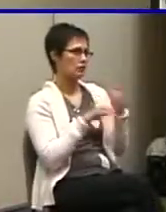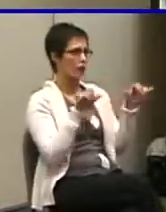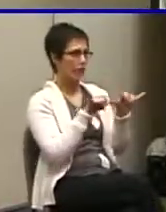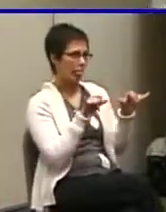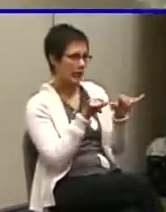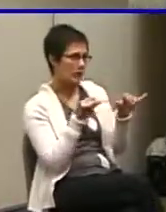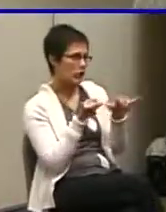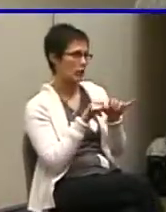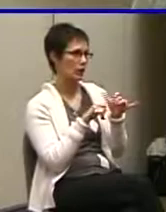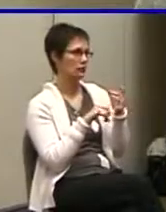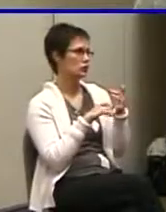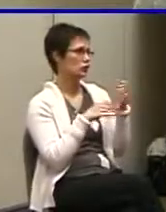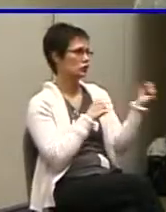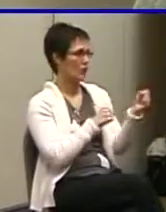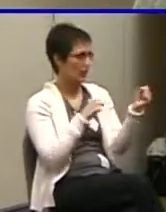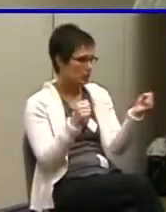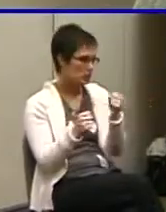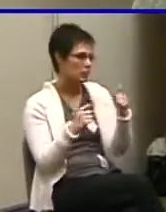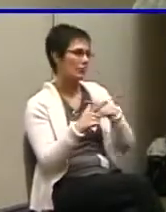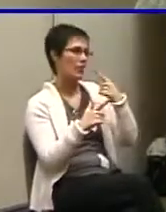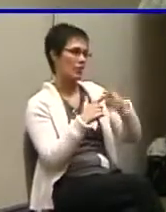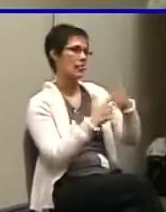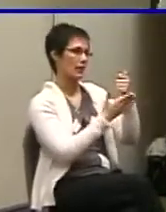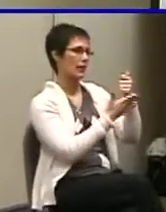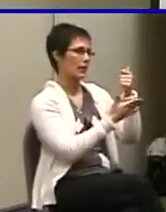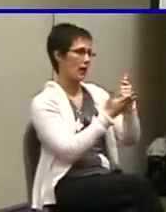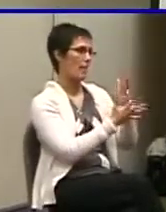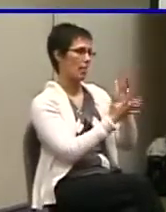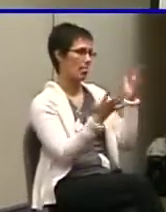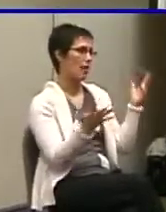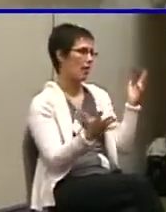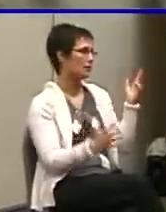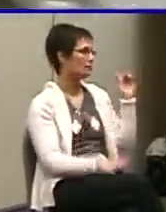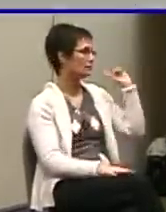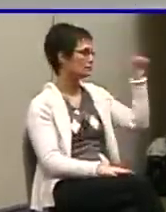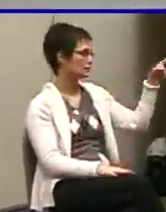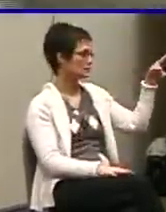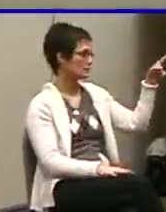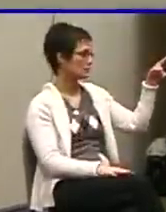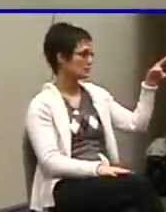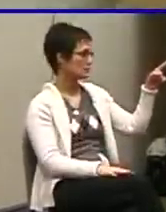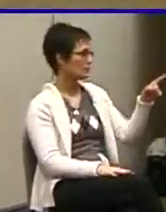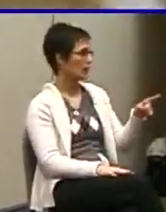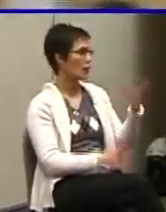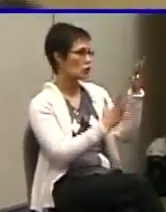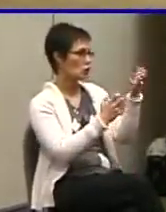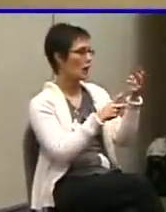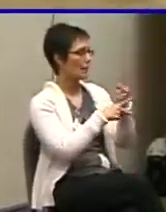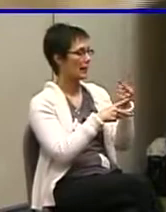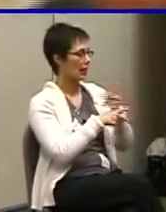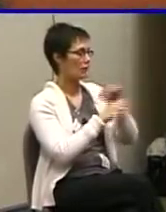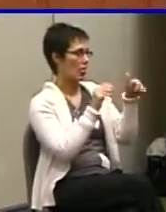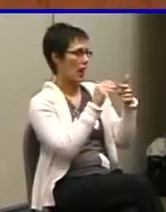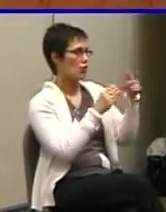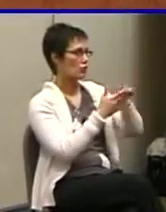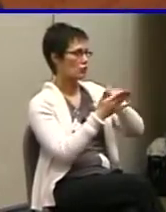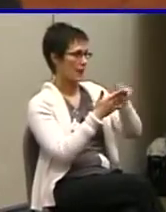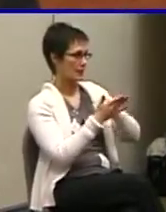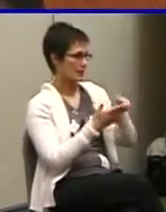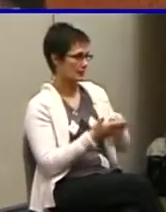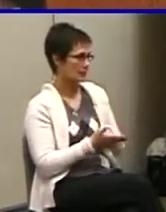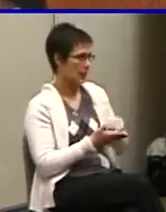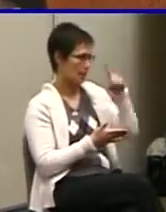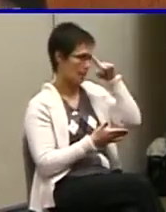that front-end piece in terms of helping kids deal with things. You want to be really careful about how you write things down, and I've